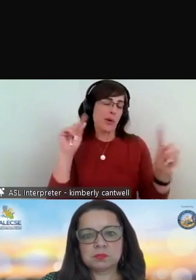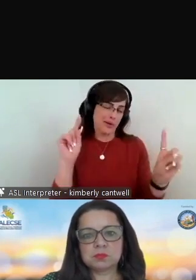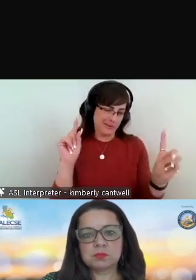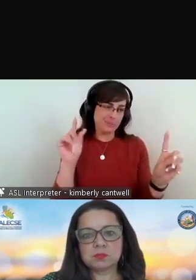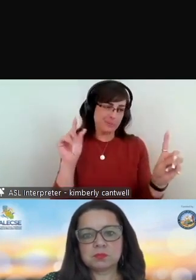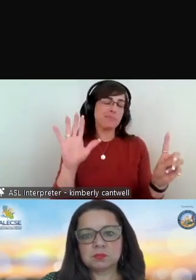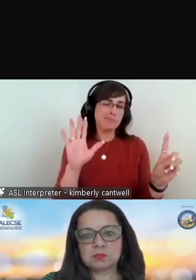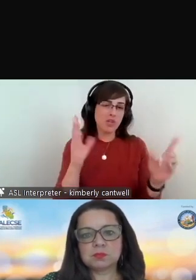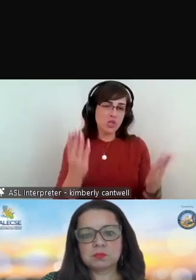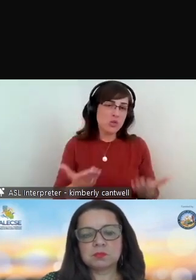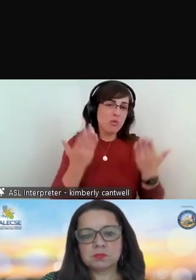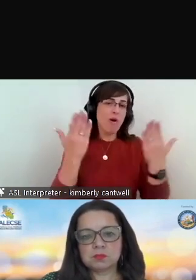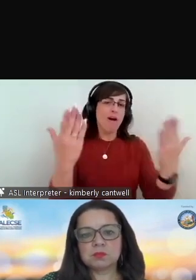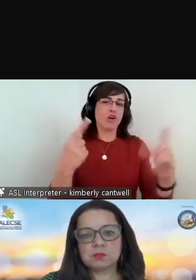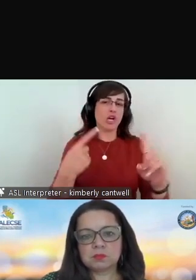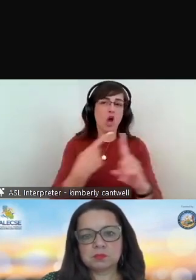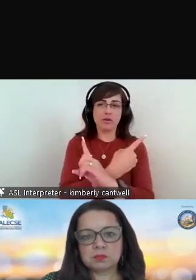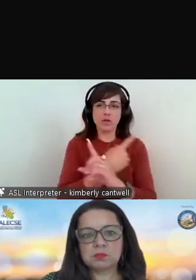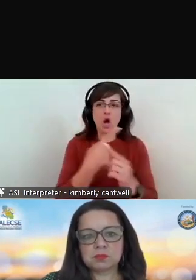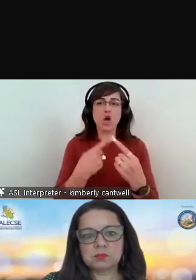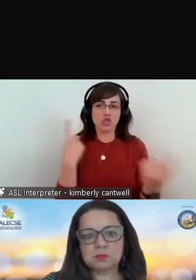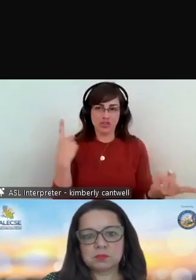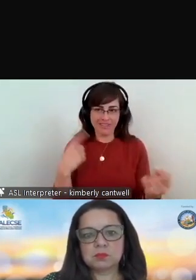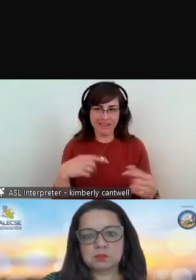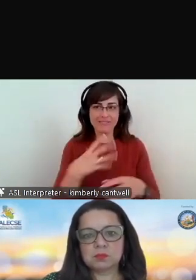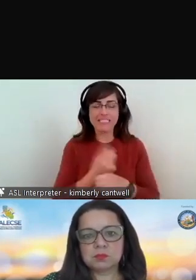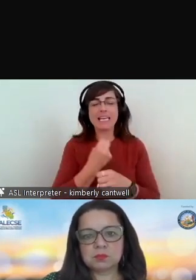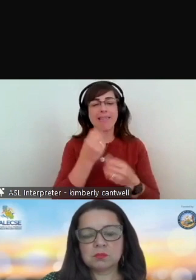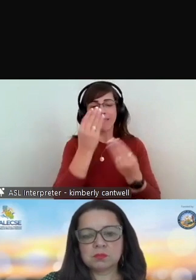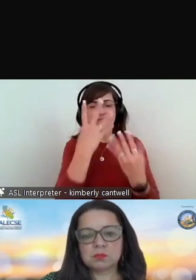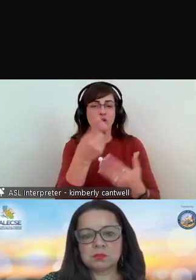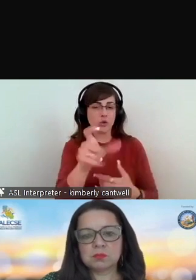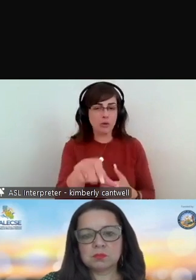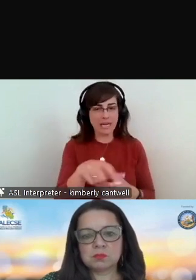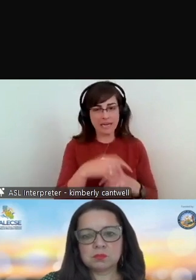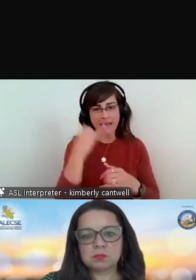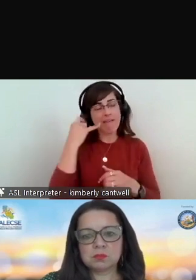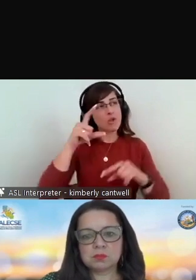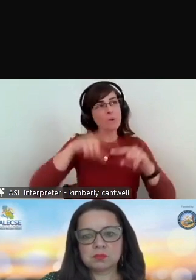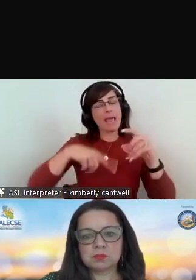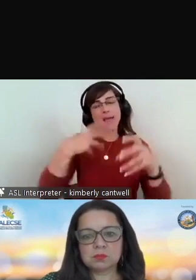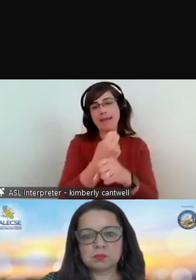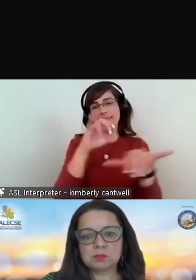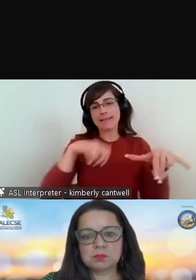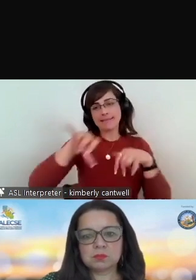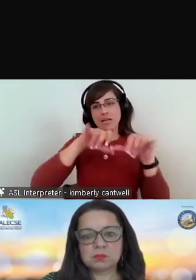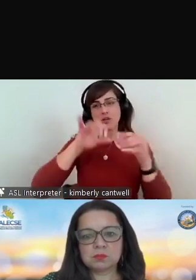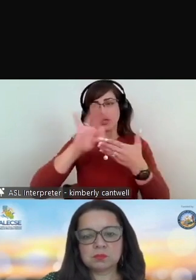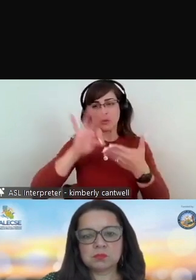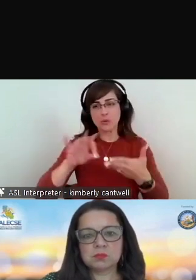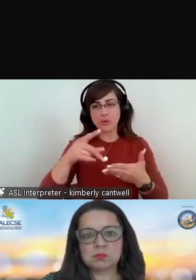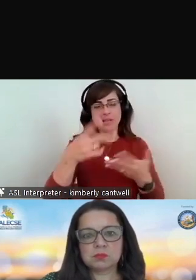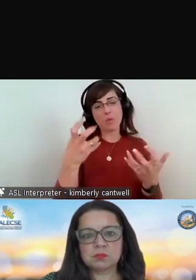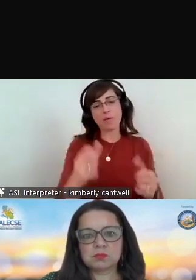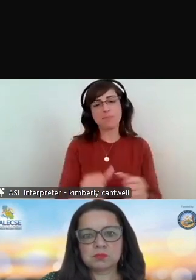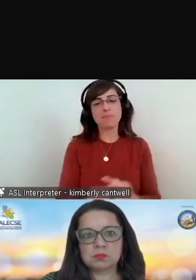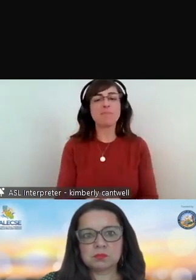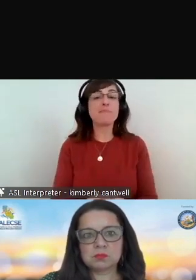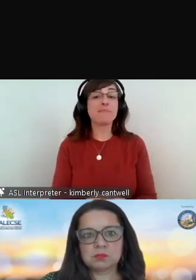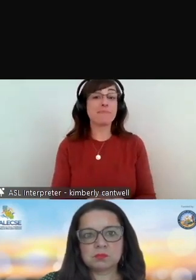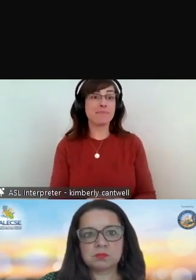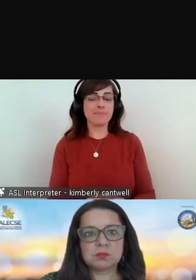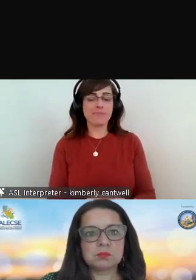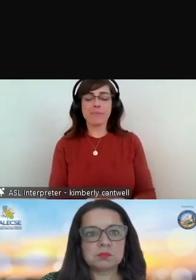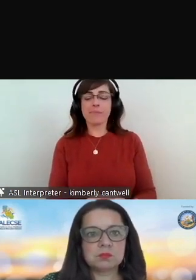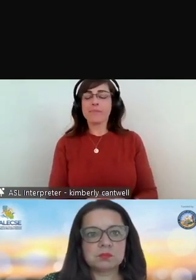it's offering an alternative to get the information that you need if you're not able to, get those standardized scores that you're after.